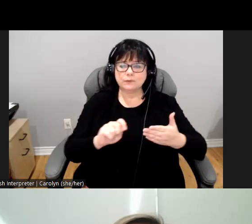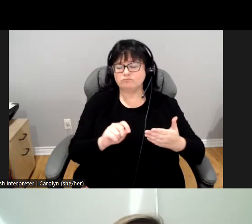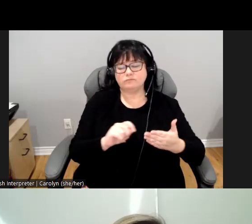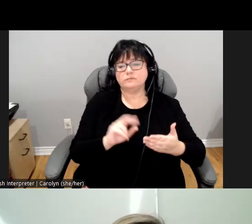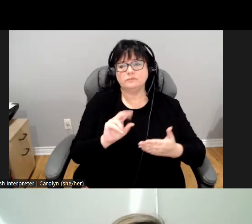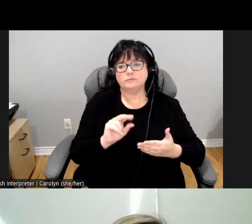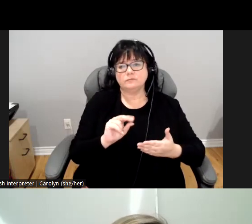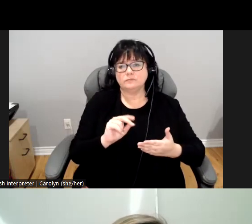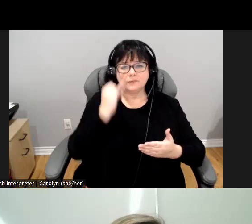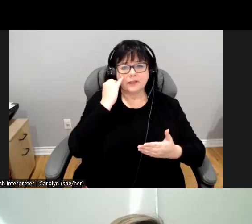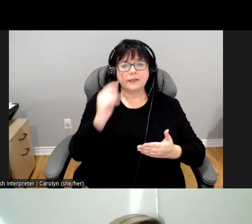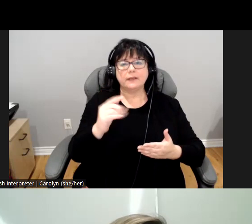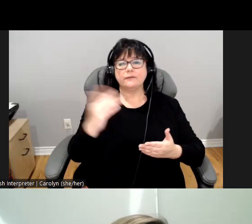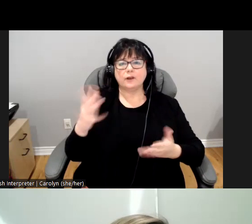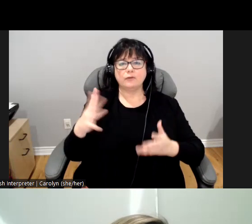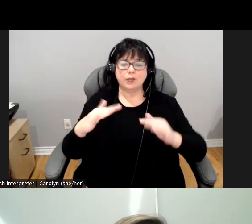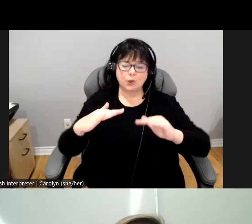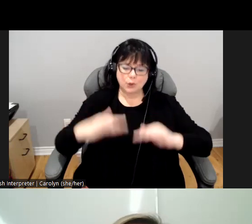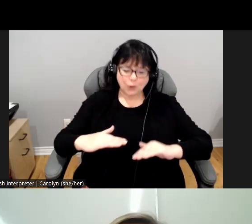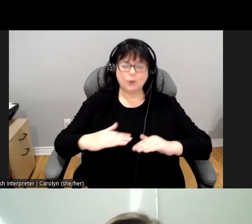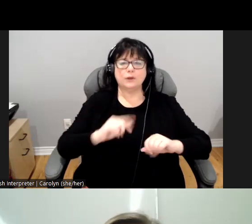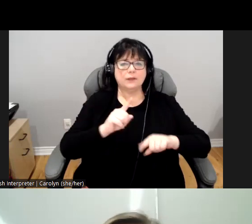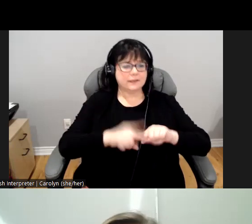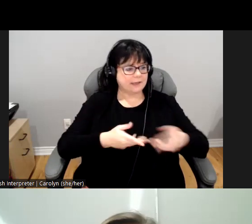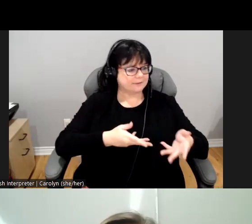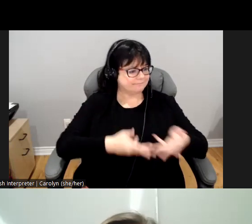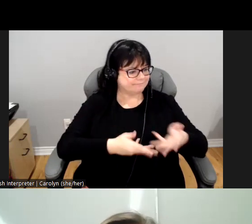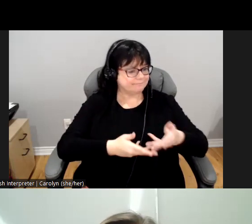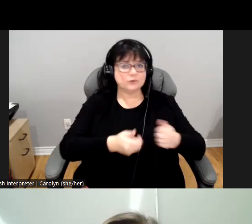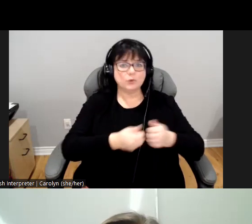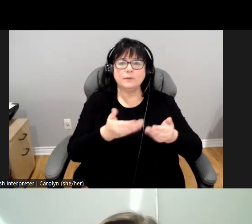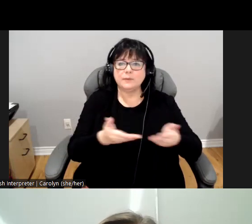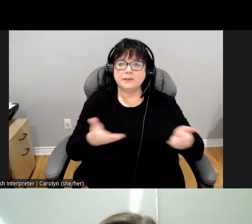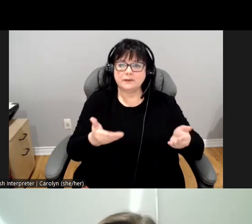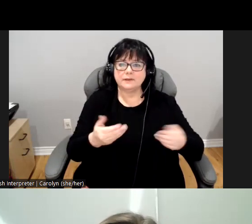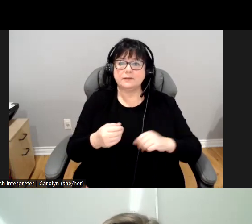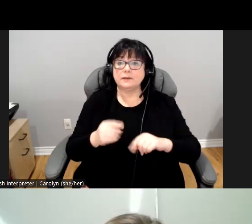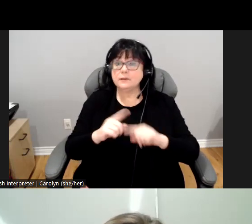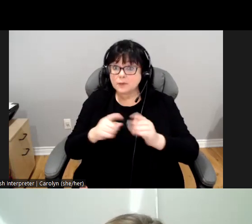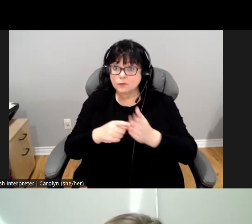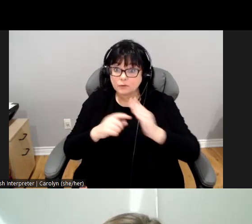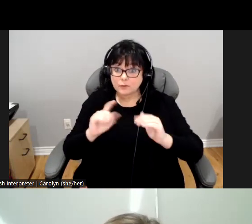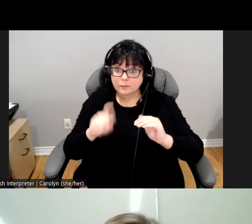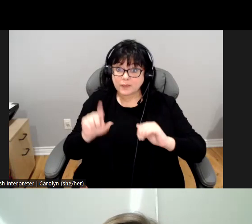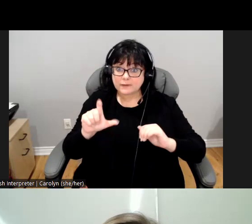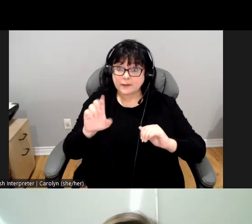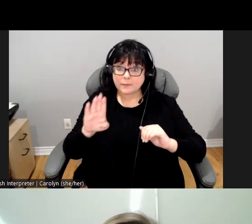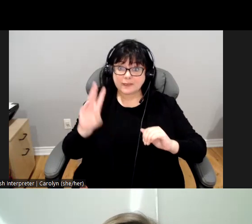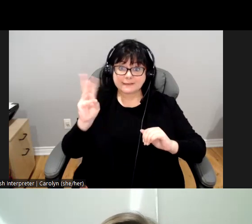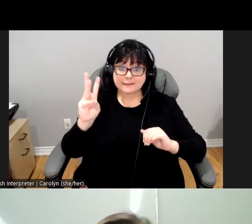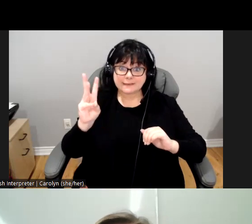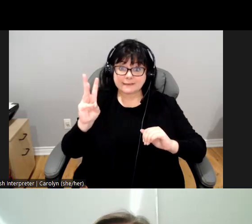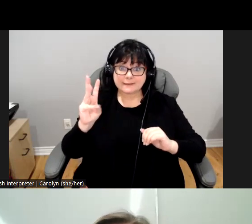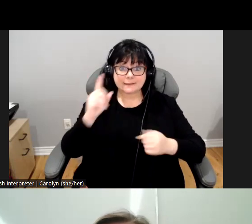very hard for them to interact at all. But we also didn't require people to be at a CLB 6 for speaking and listening.